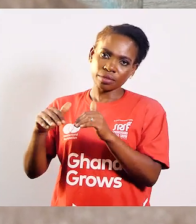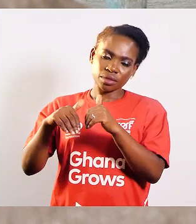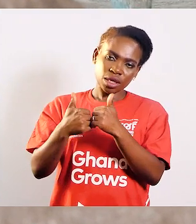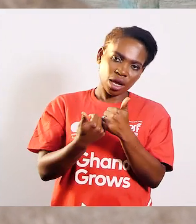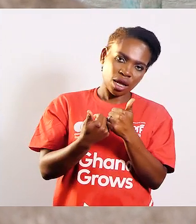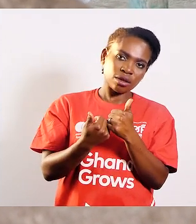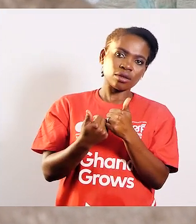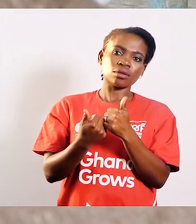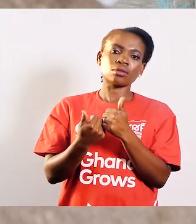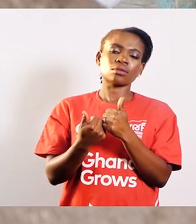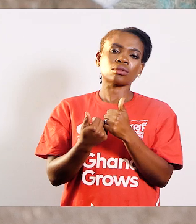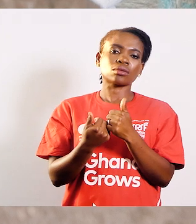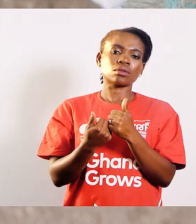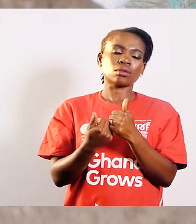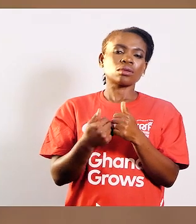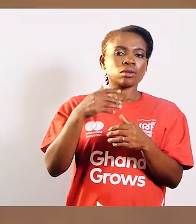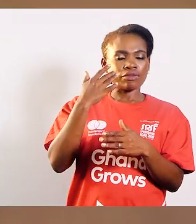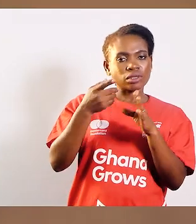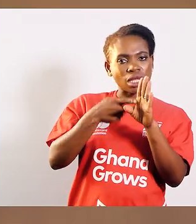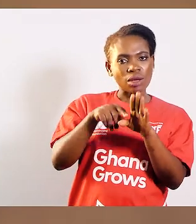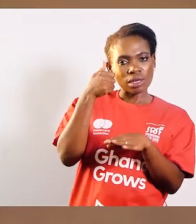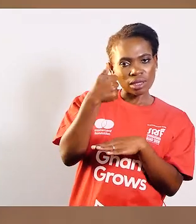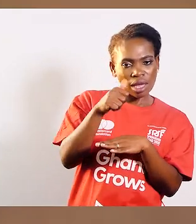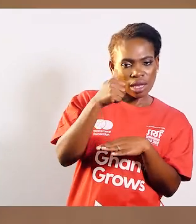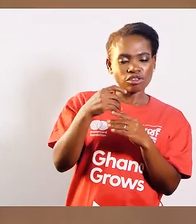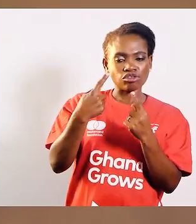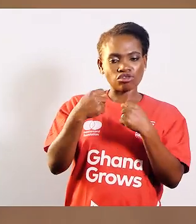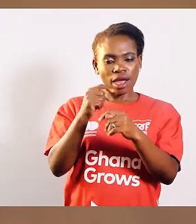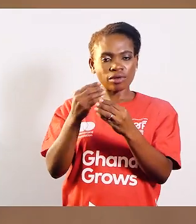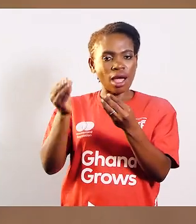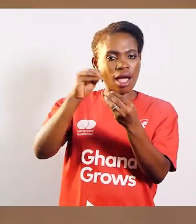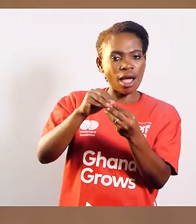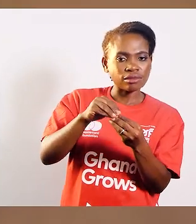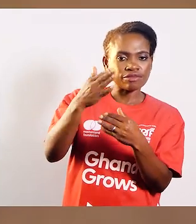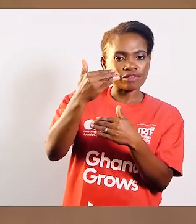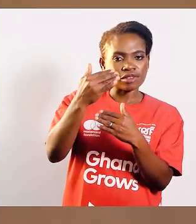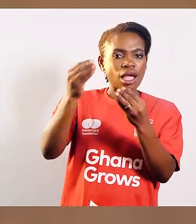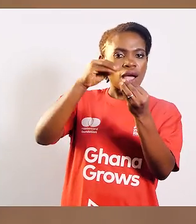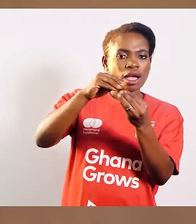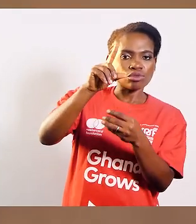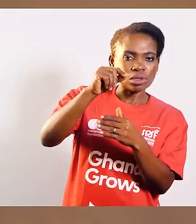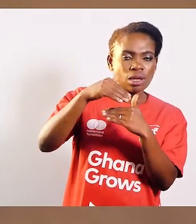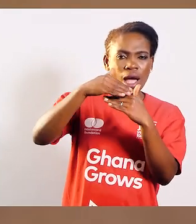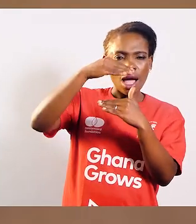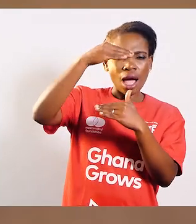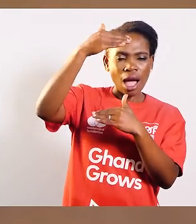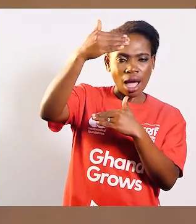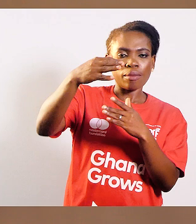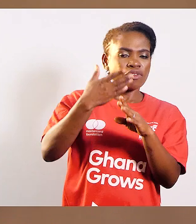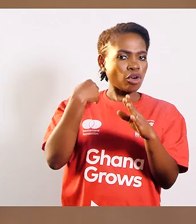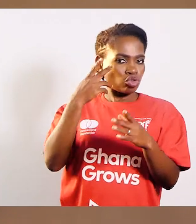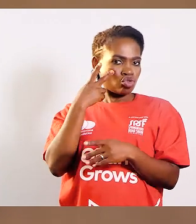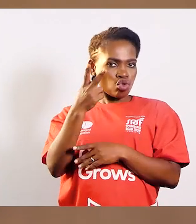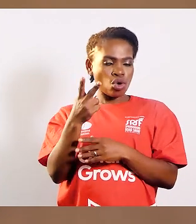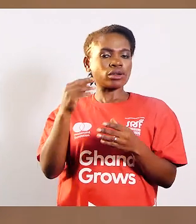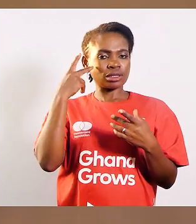now, have a plan on how to increase it to 15, to 20, 25 through the process before you realize you are